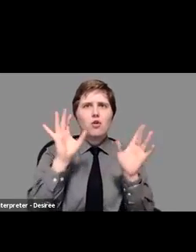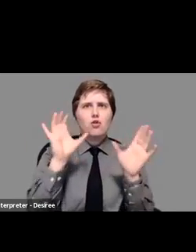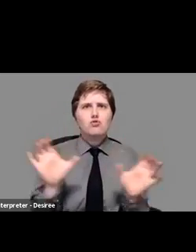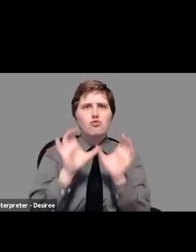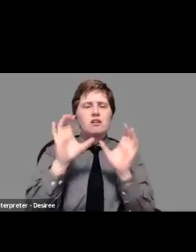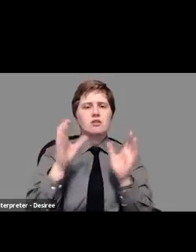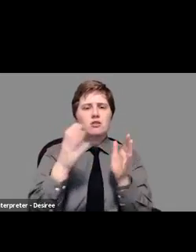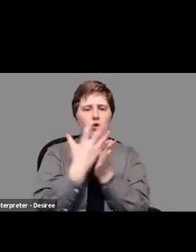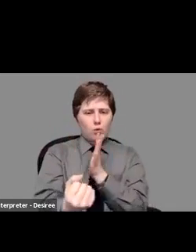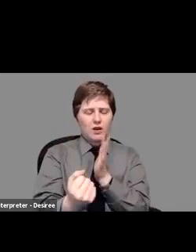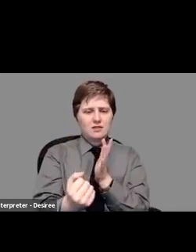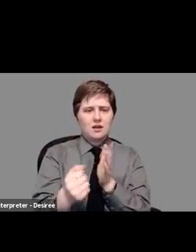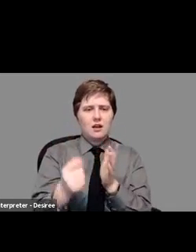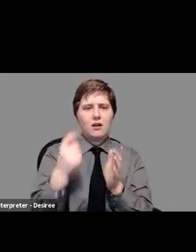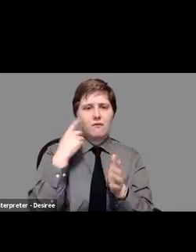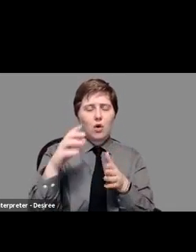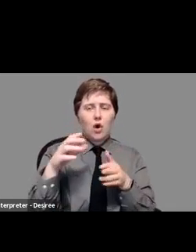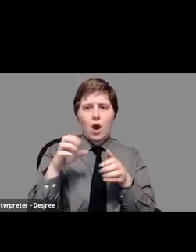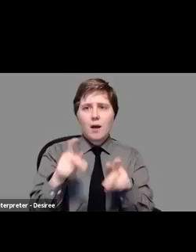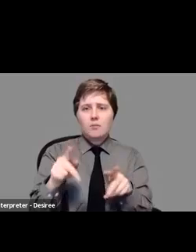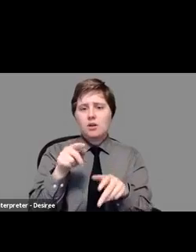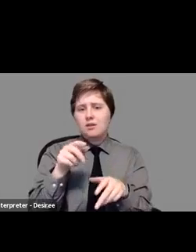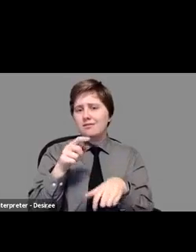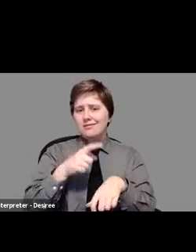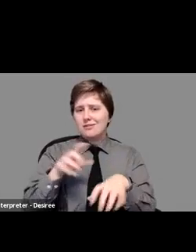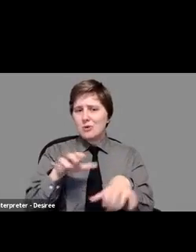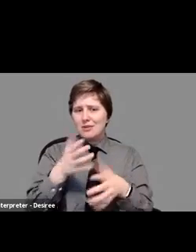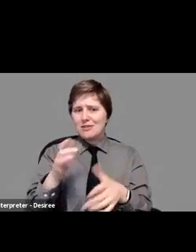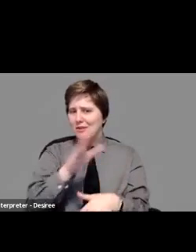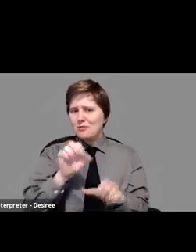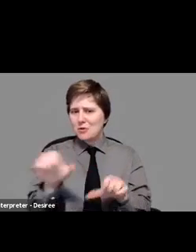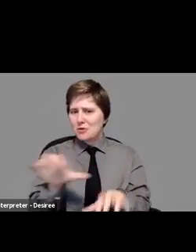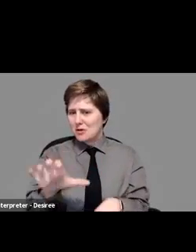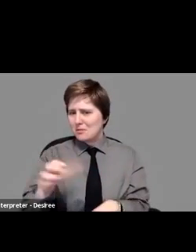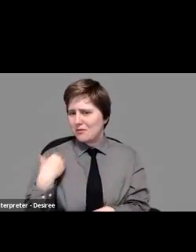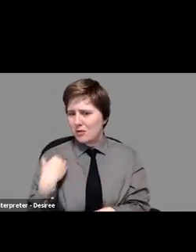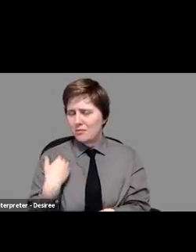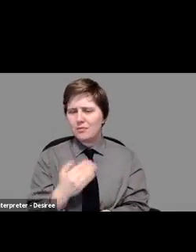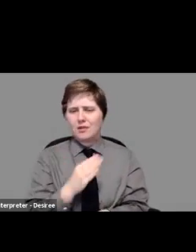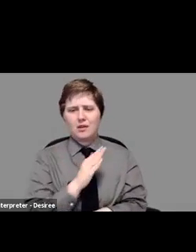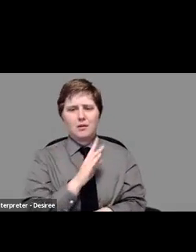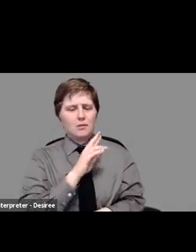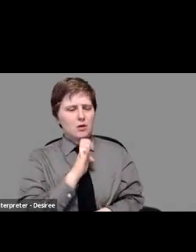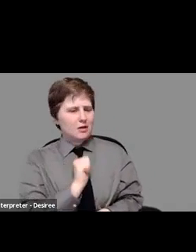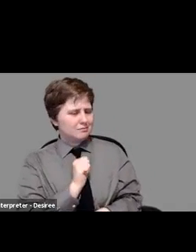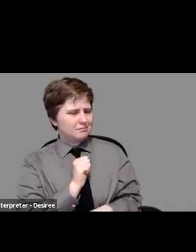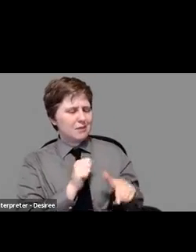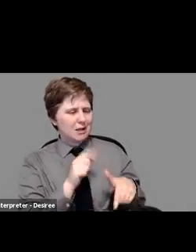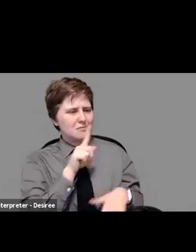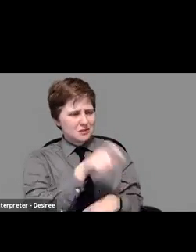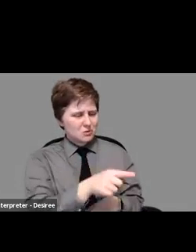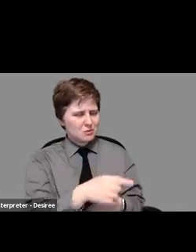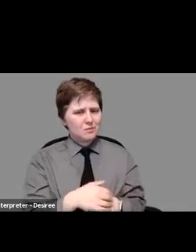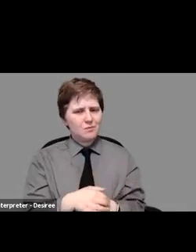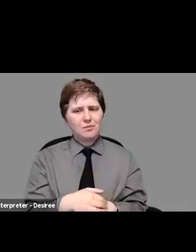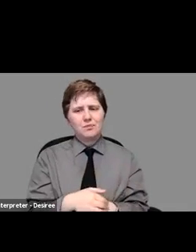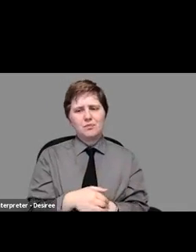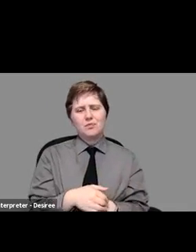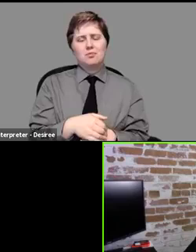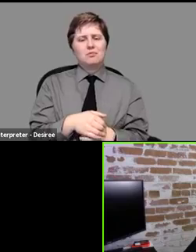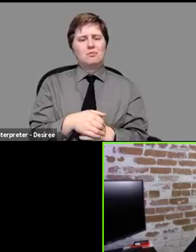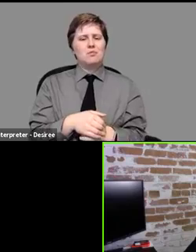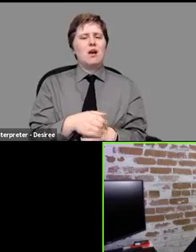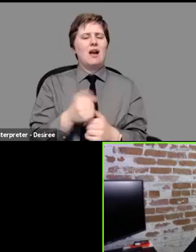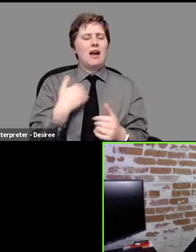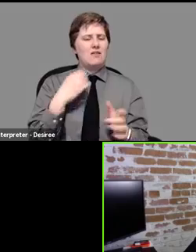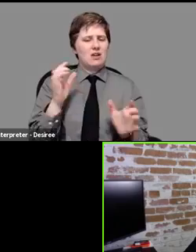that you otherwise couldn't have done. And Bree, I will start with you because having a crisis like this,